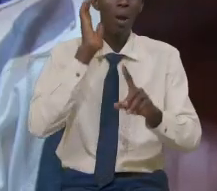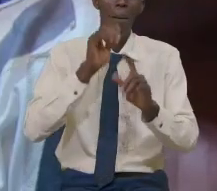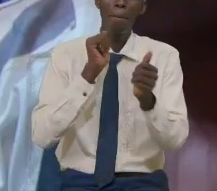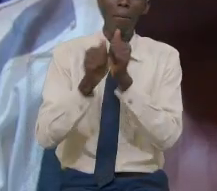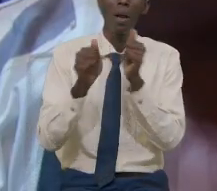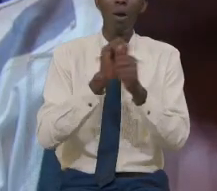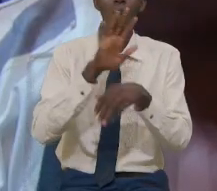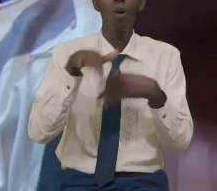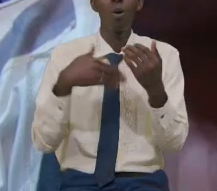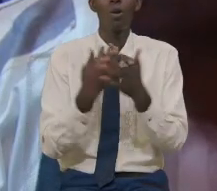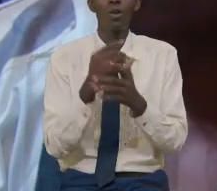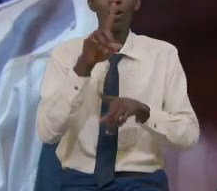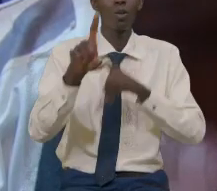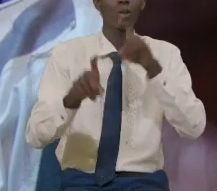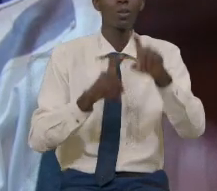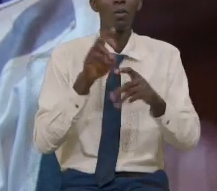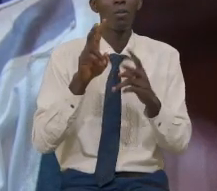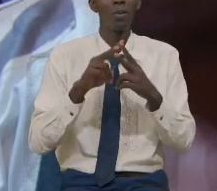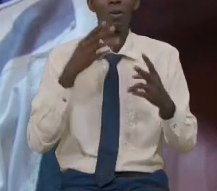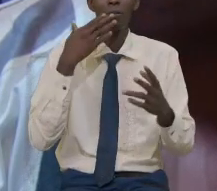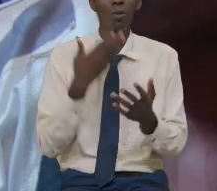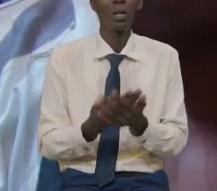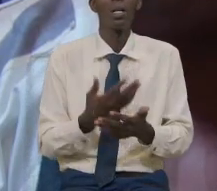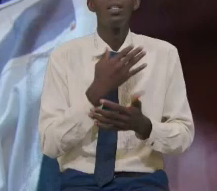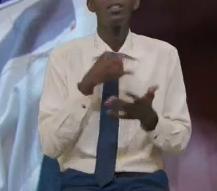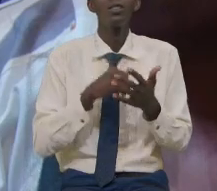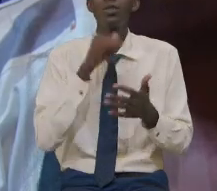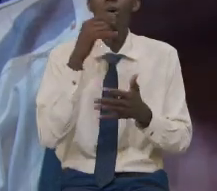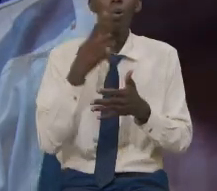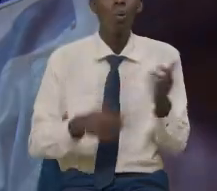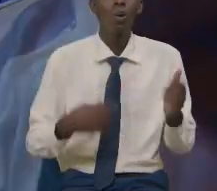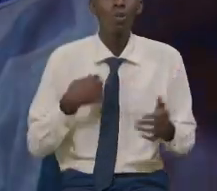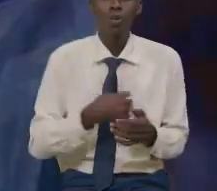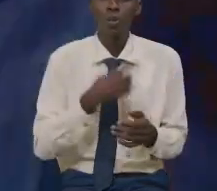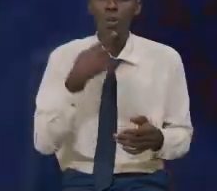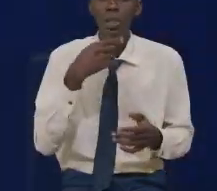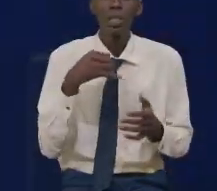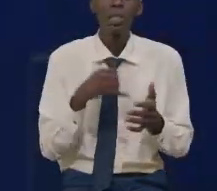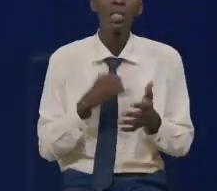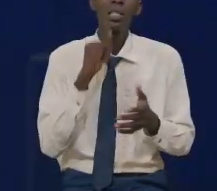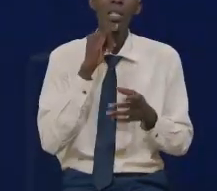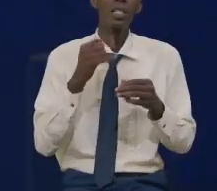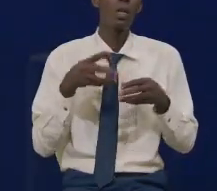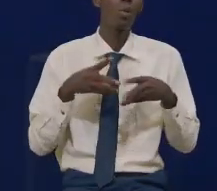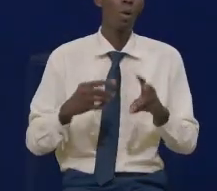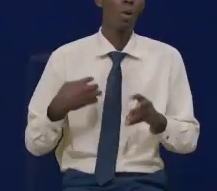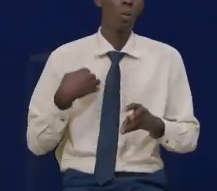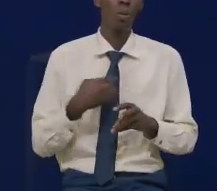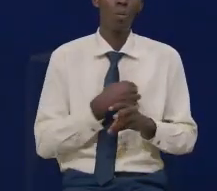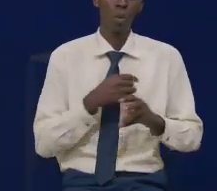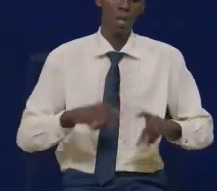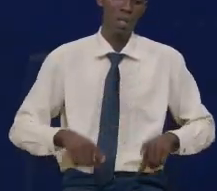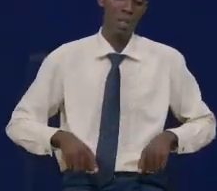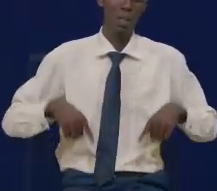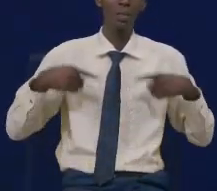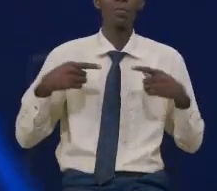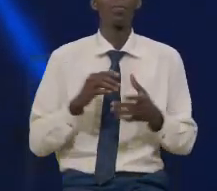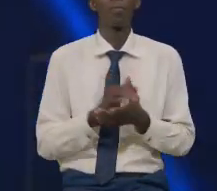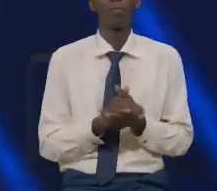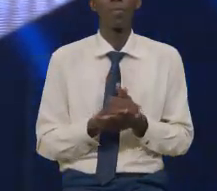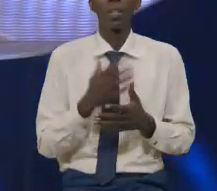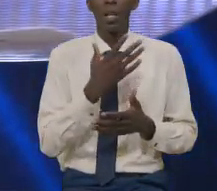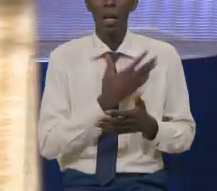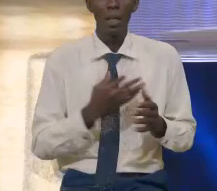questions very well. It's not what we say. It is the way we live. And but understand, if